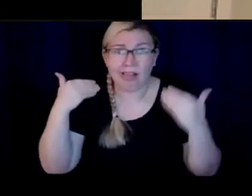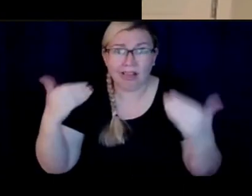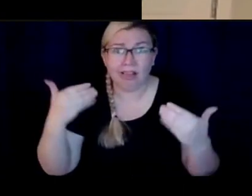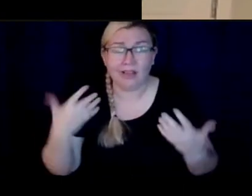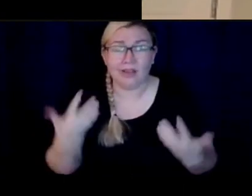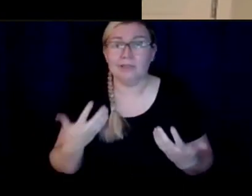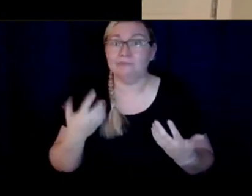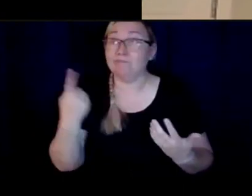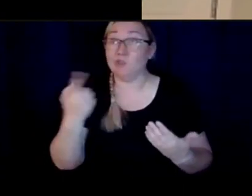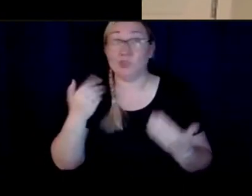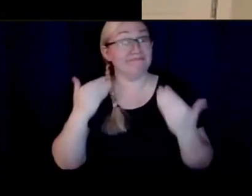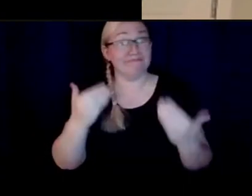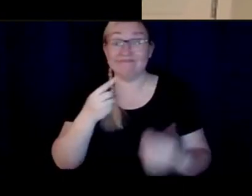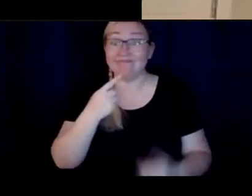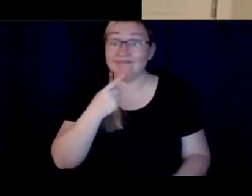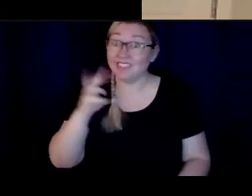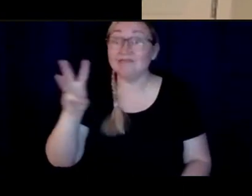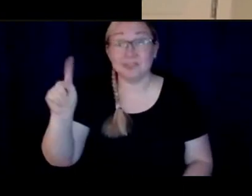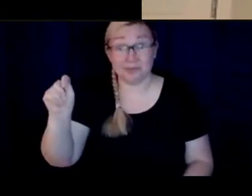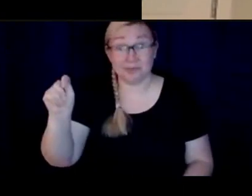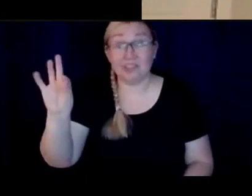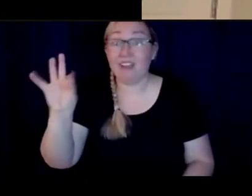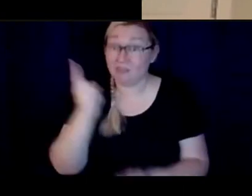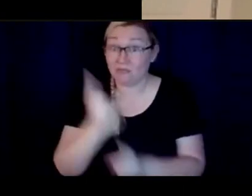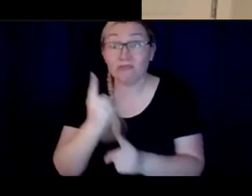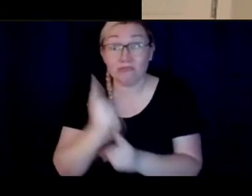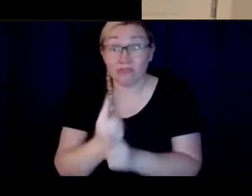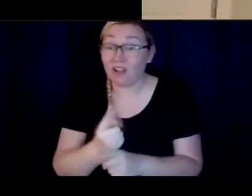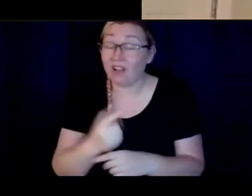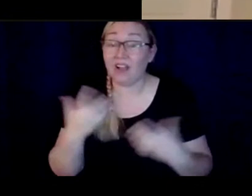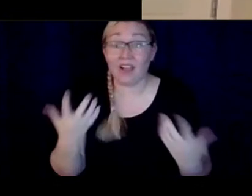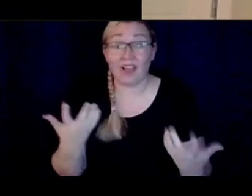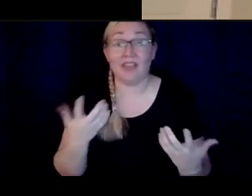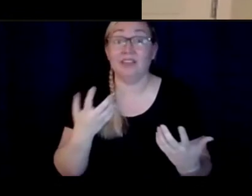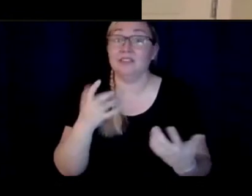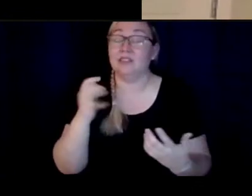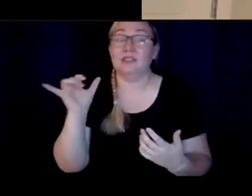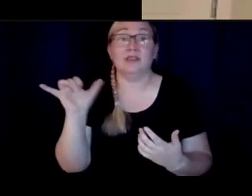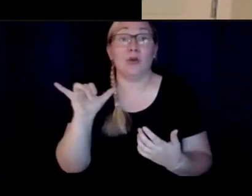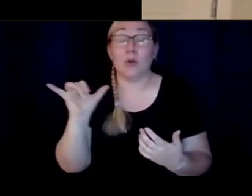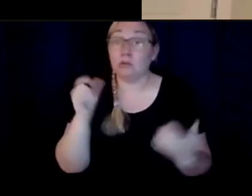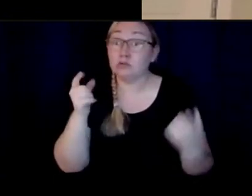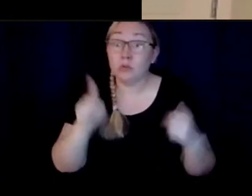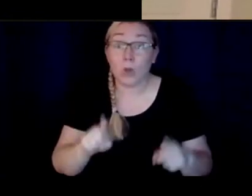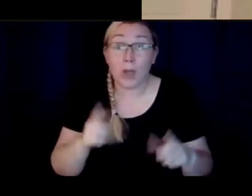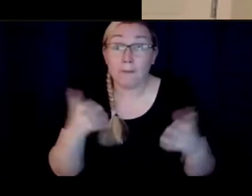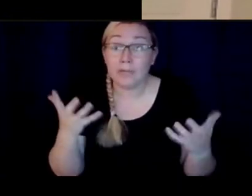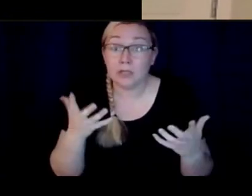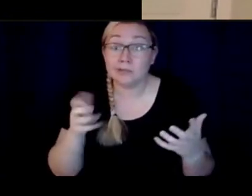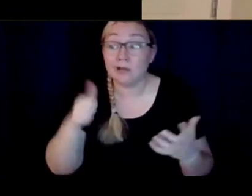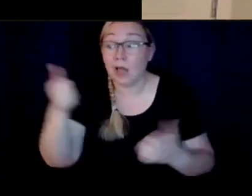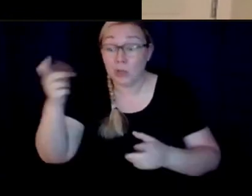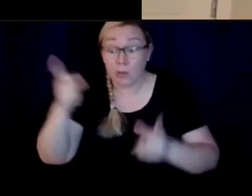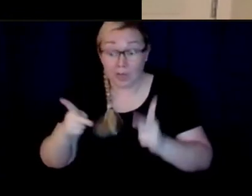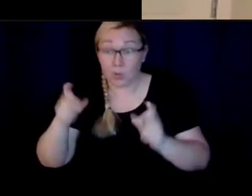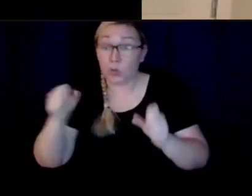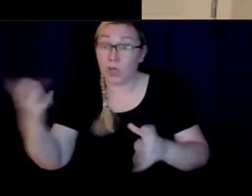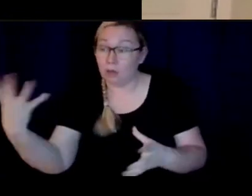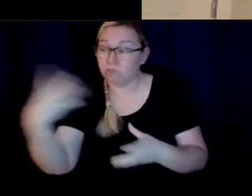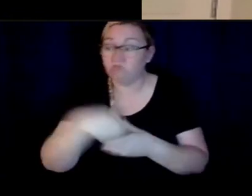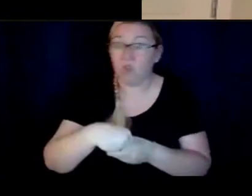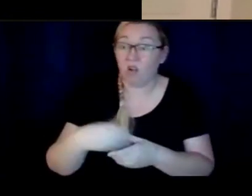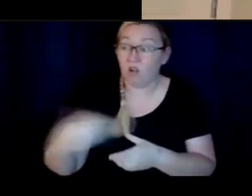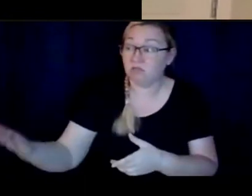just WTF, right? And, you know, you also get other people involved too,